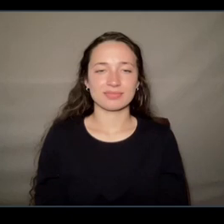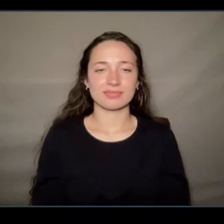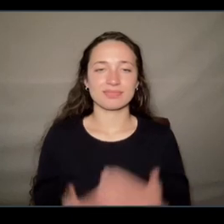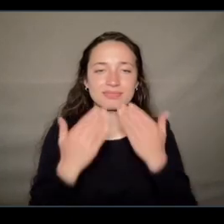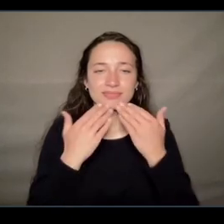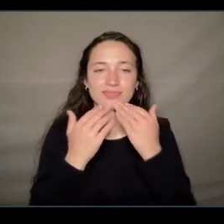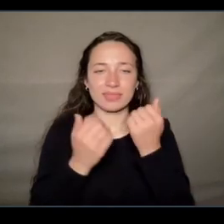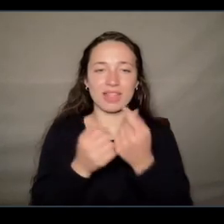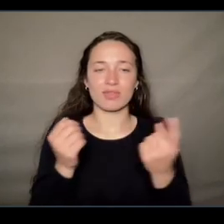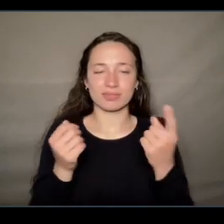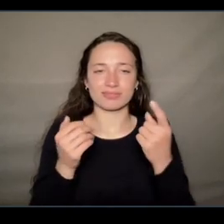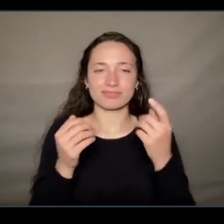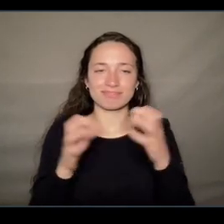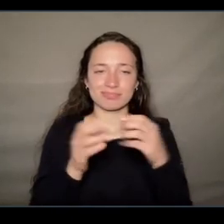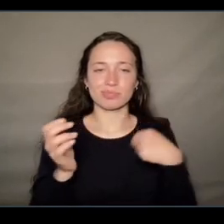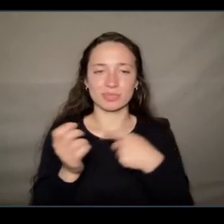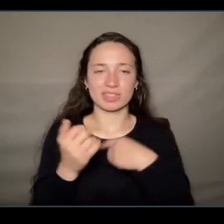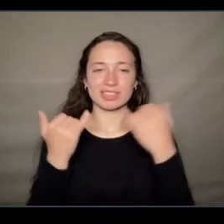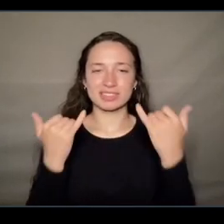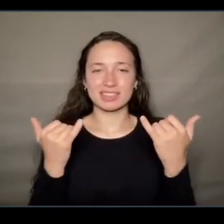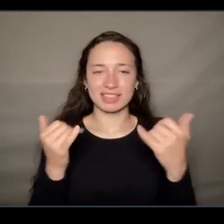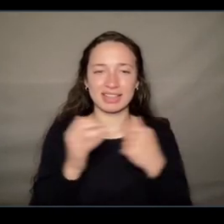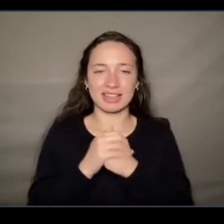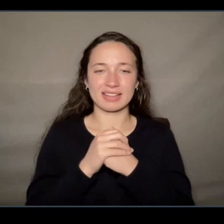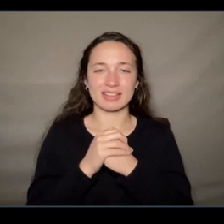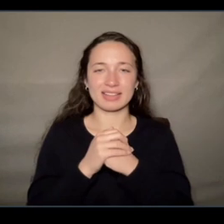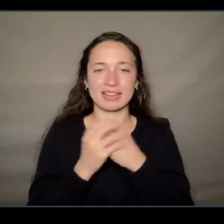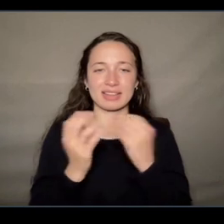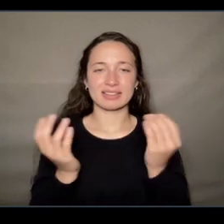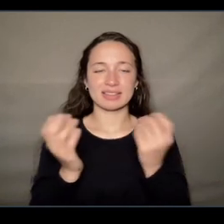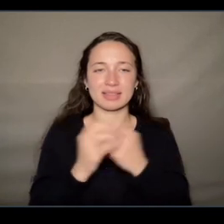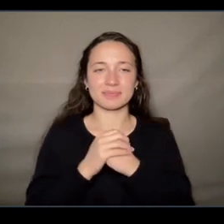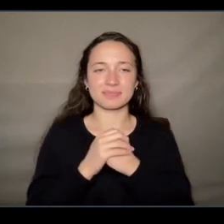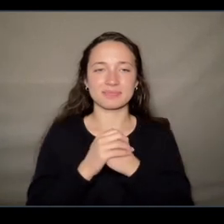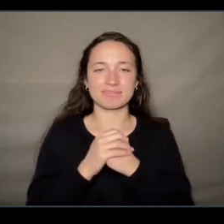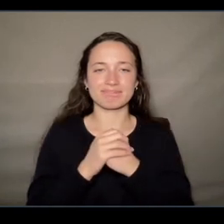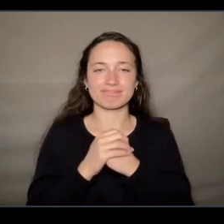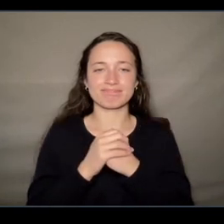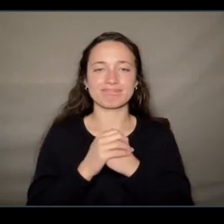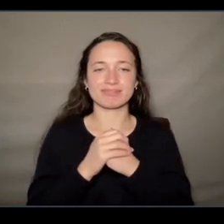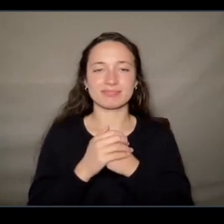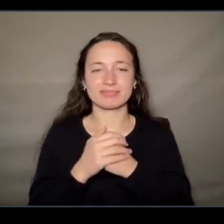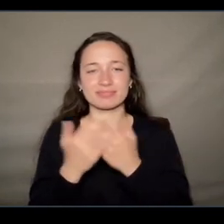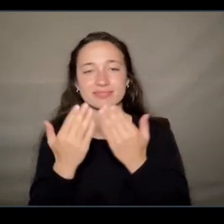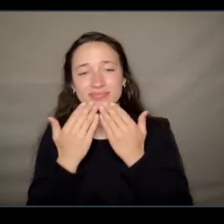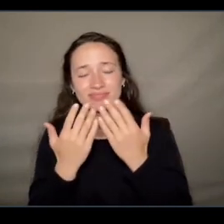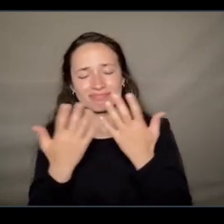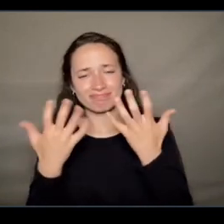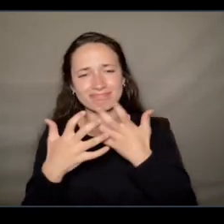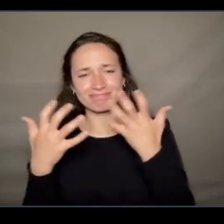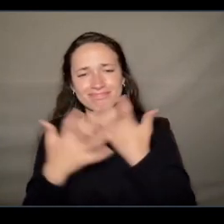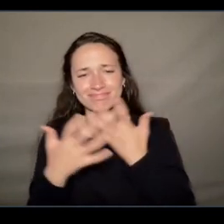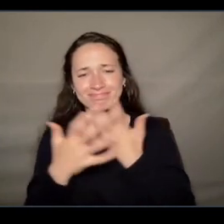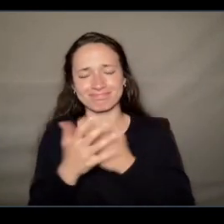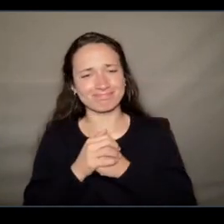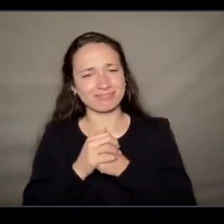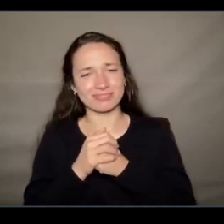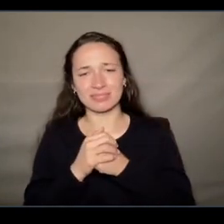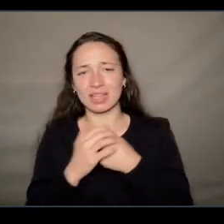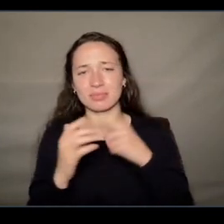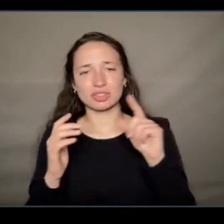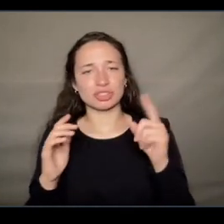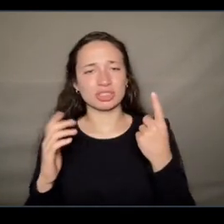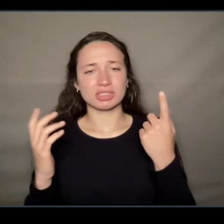So thank you everyone for being with me today, and Diane hosting. You